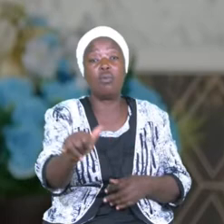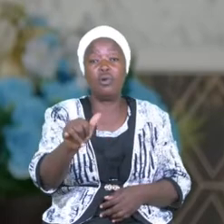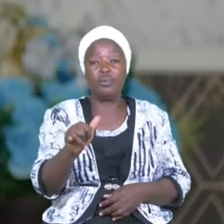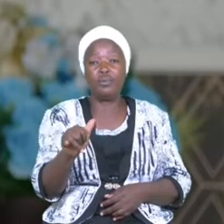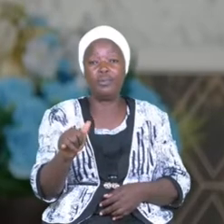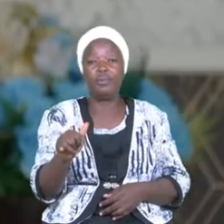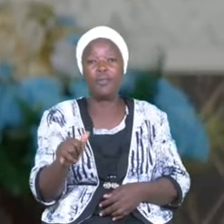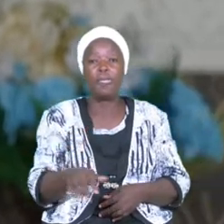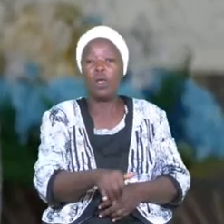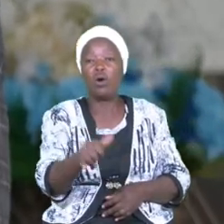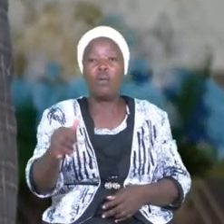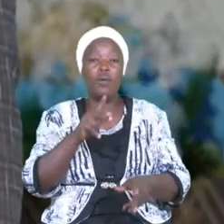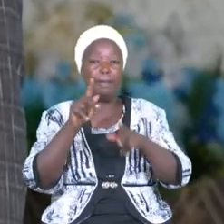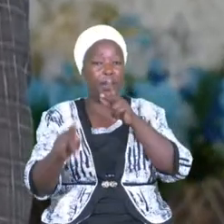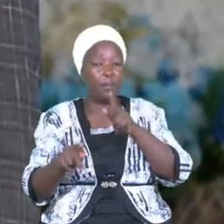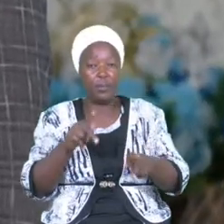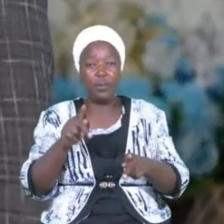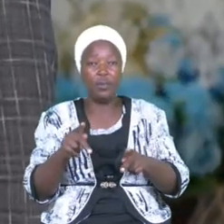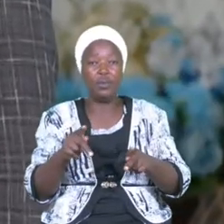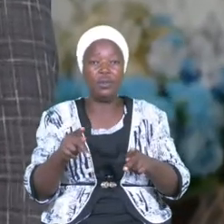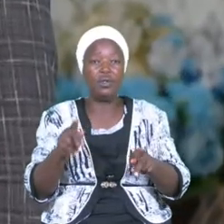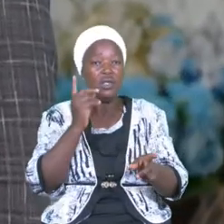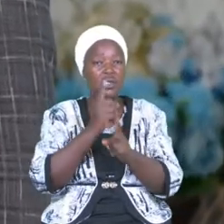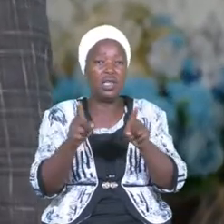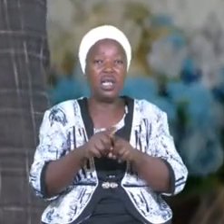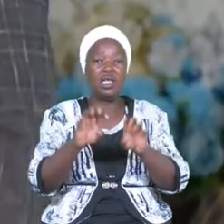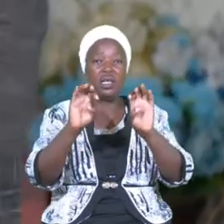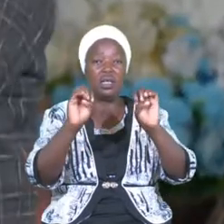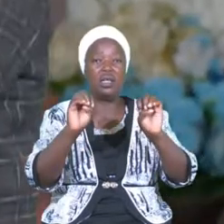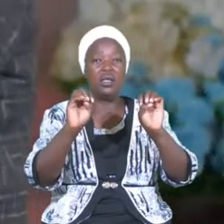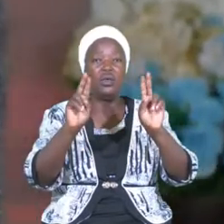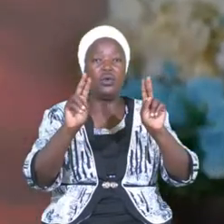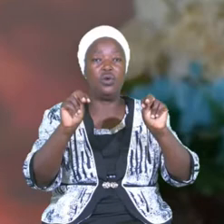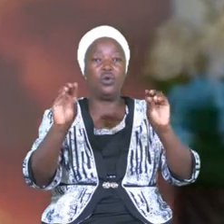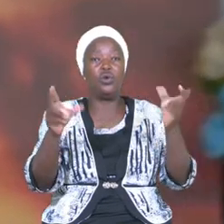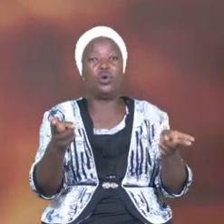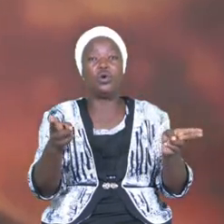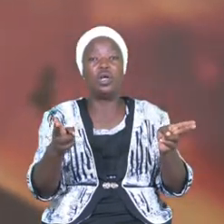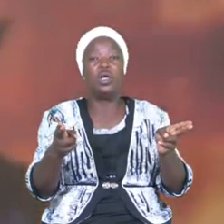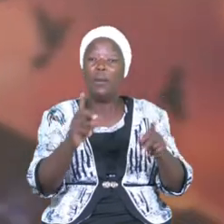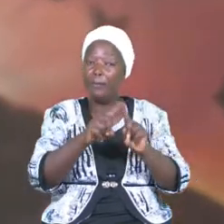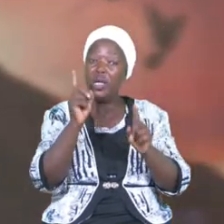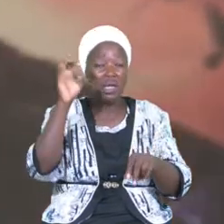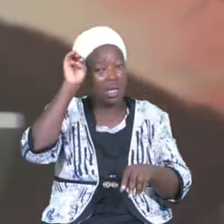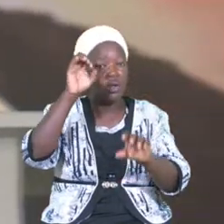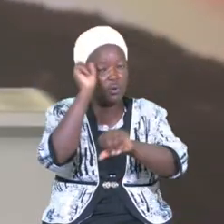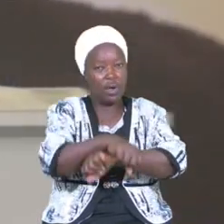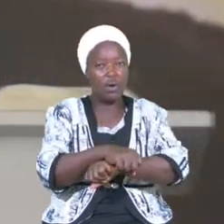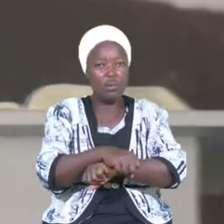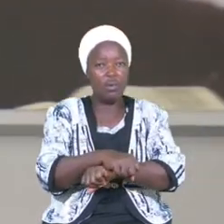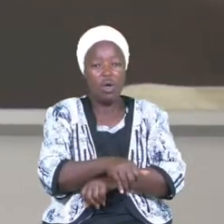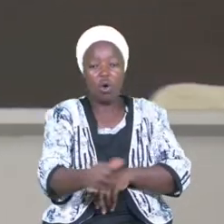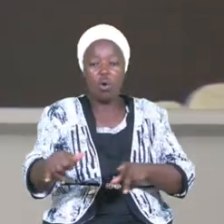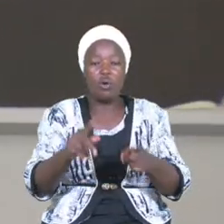common to people like Enoch, but he overcame. Common to people like Samuel, but